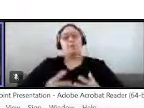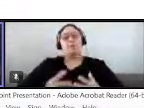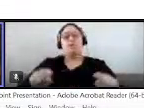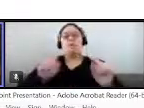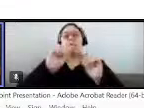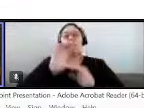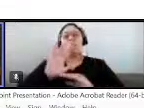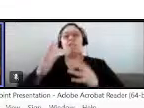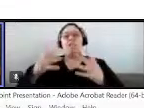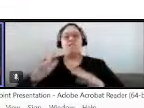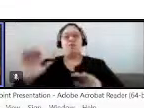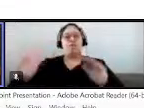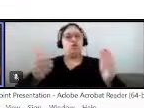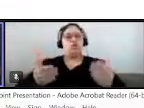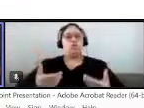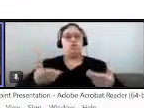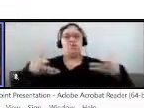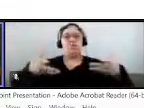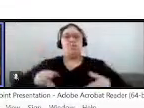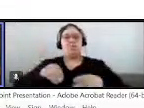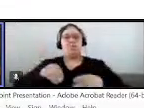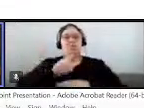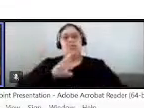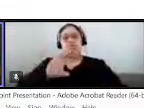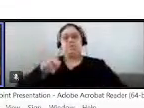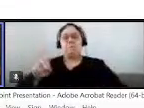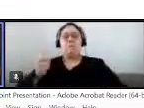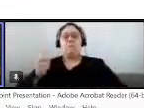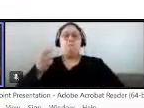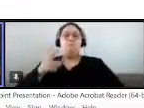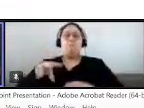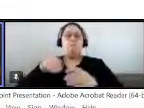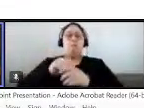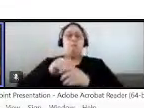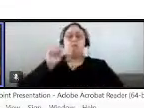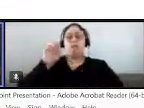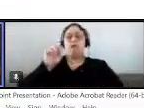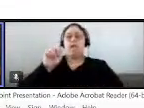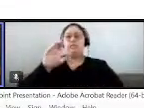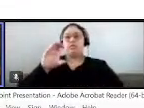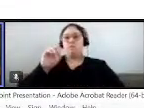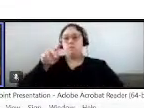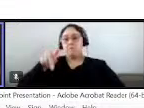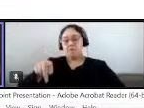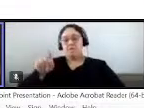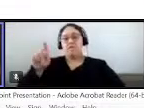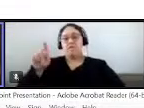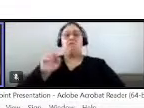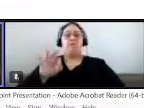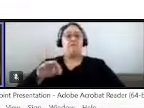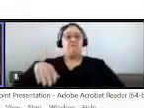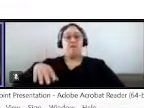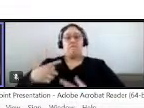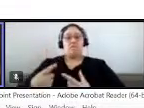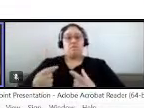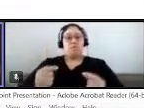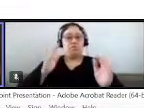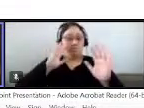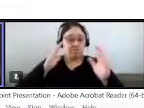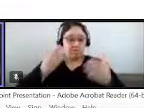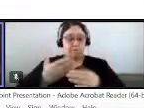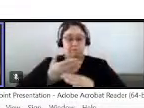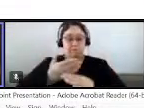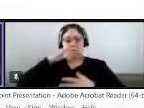been introduced, whether it be here in the WCPP or in the NCOP, if it doesn't get attended to before